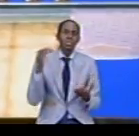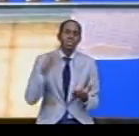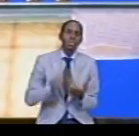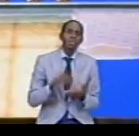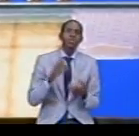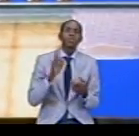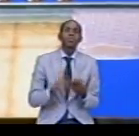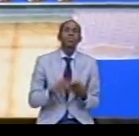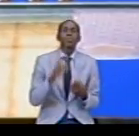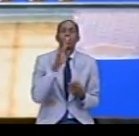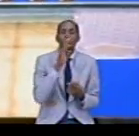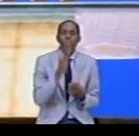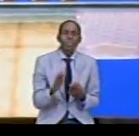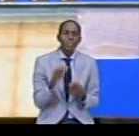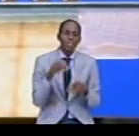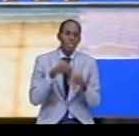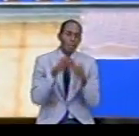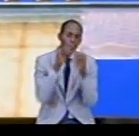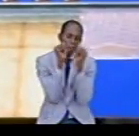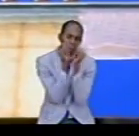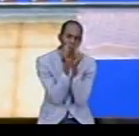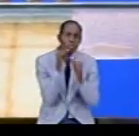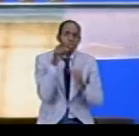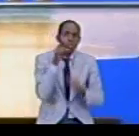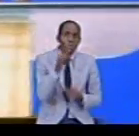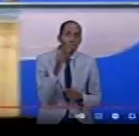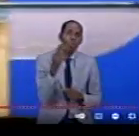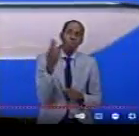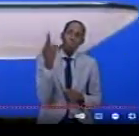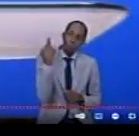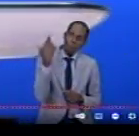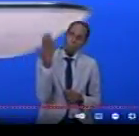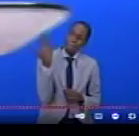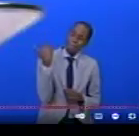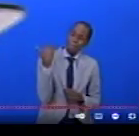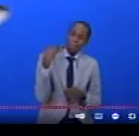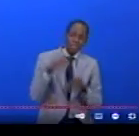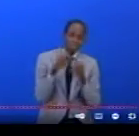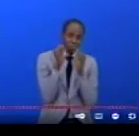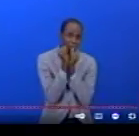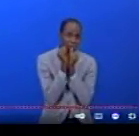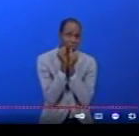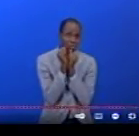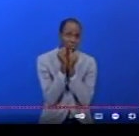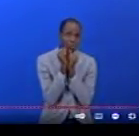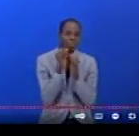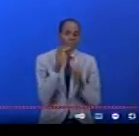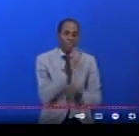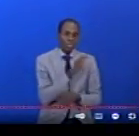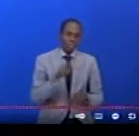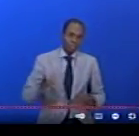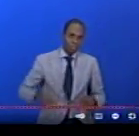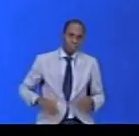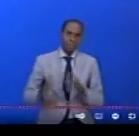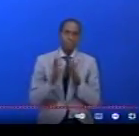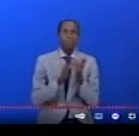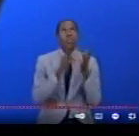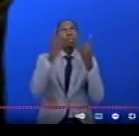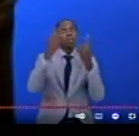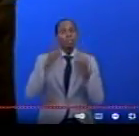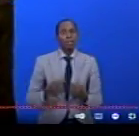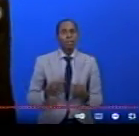to be in bondage you are in bondage before Christ came